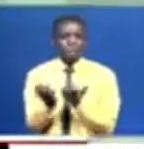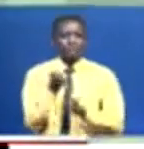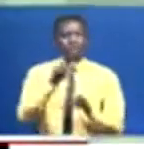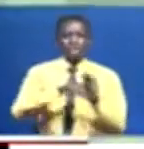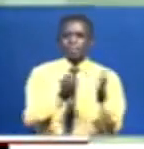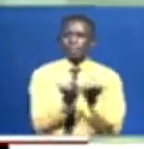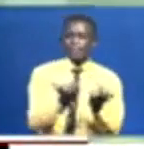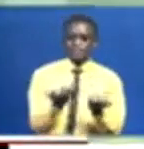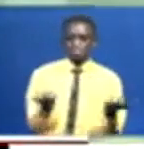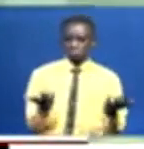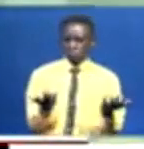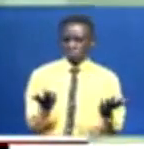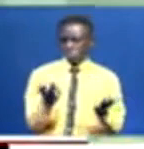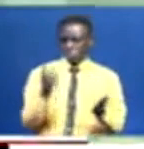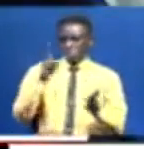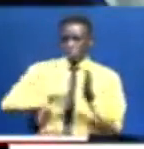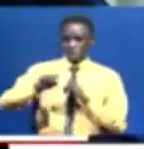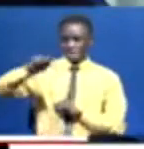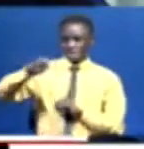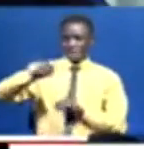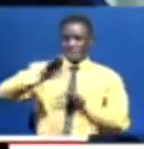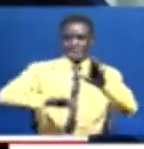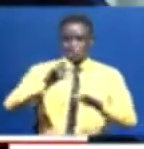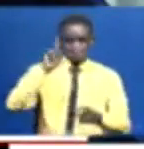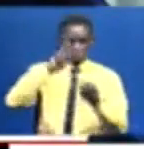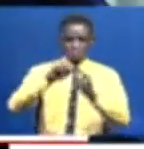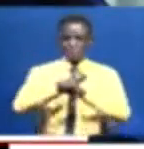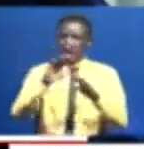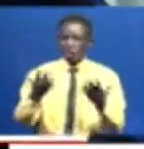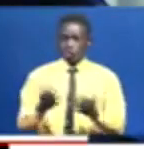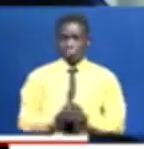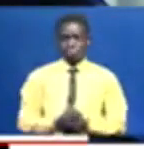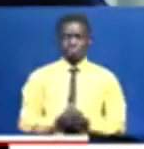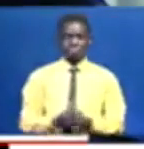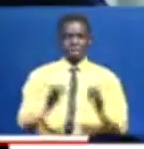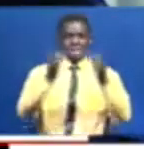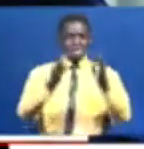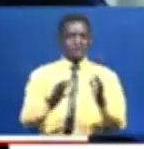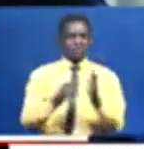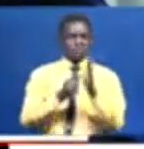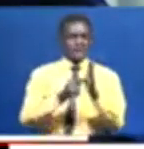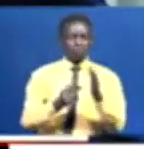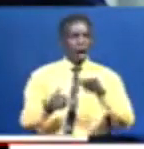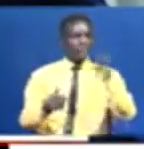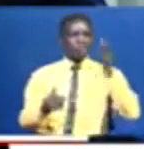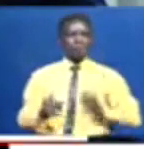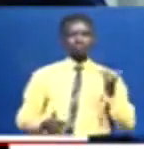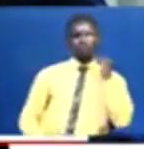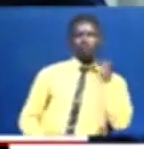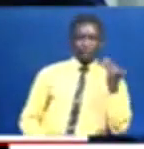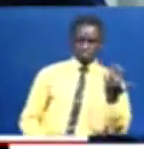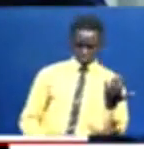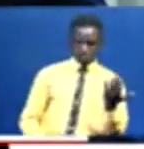speak, what are the key steps that one should take? If you're in the event of a compromise, or you do acknowledge that you have been compromised,